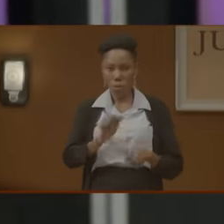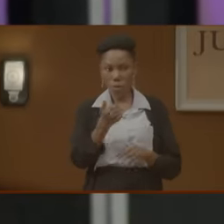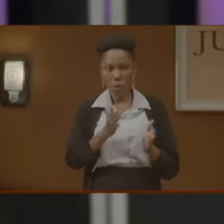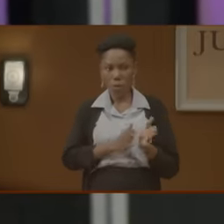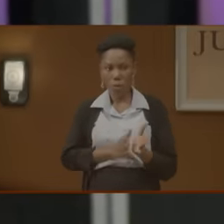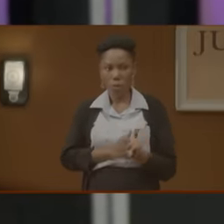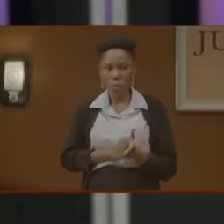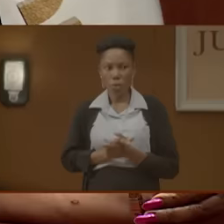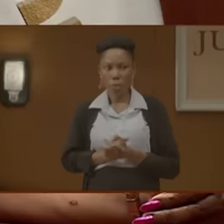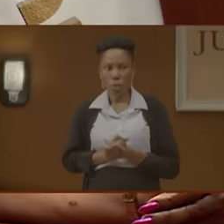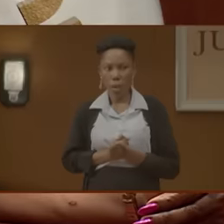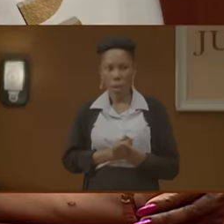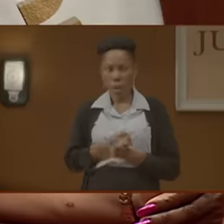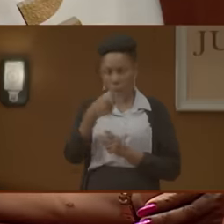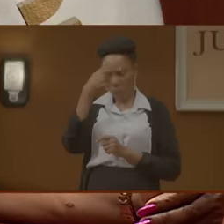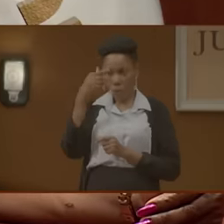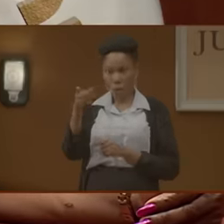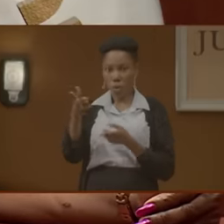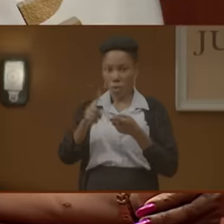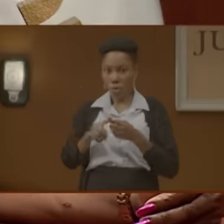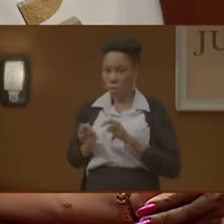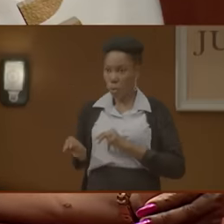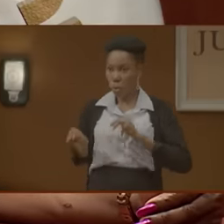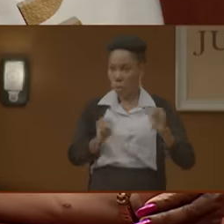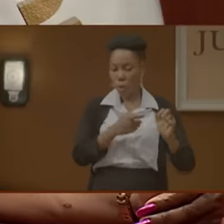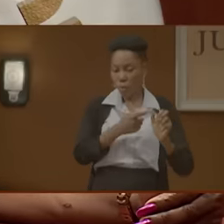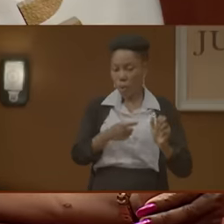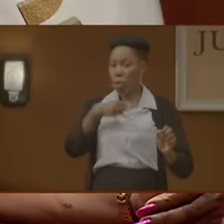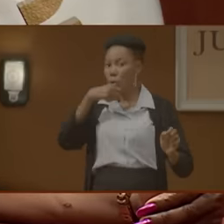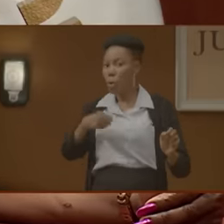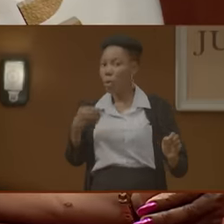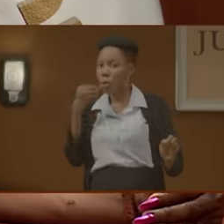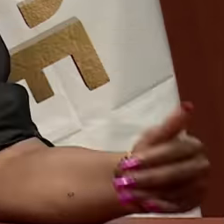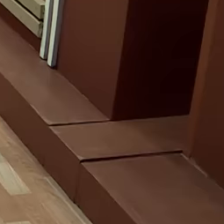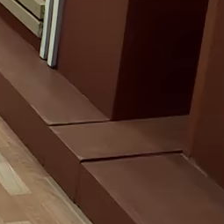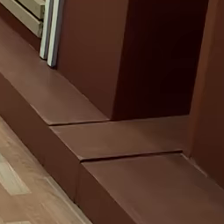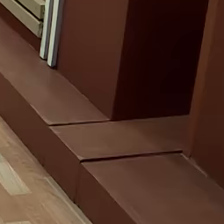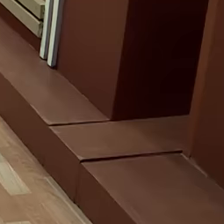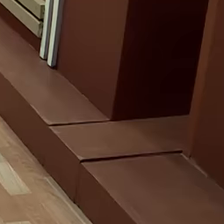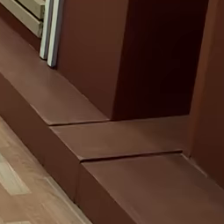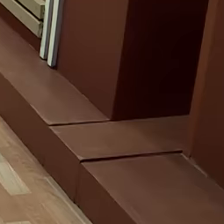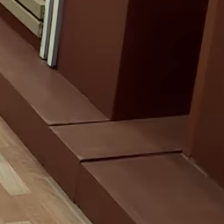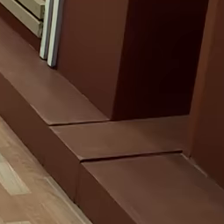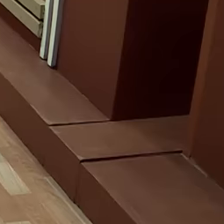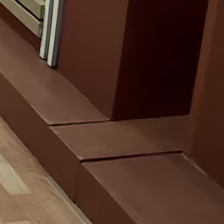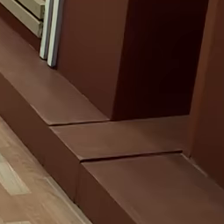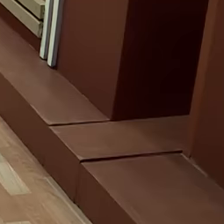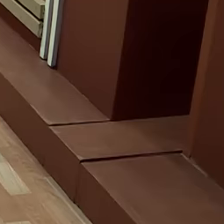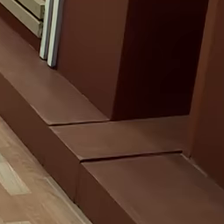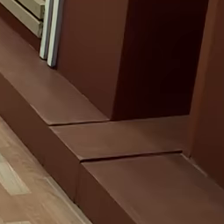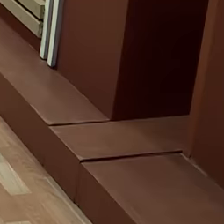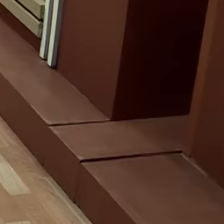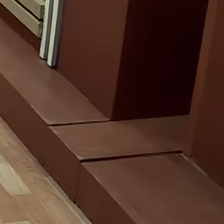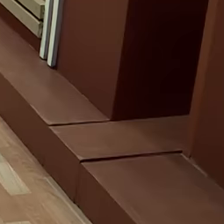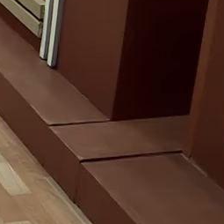Yes. Because you had to leave where you were living before. Yes. When the landlord asked you to leave,